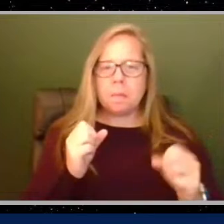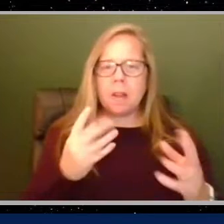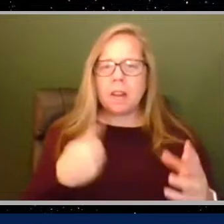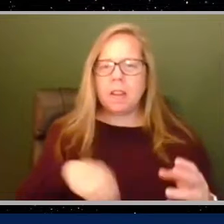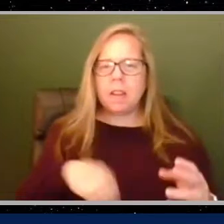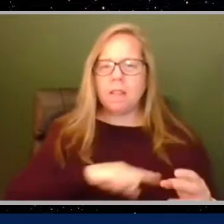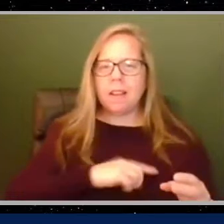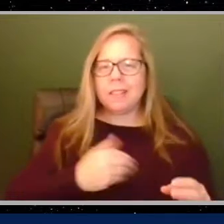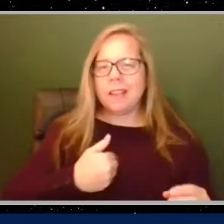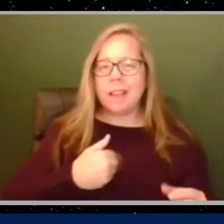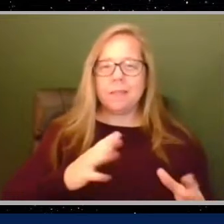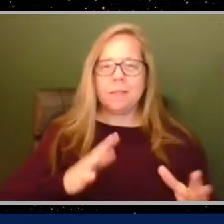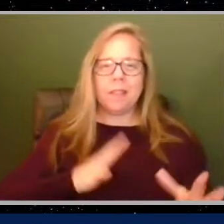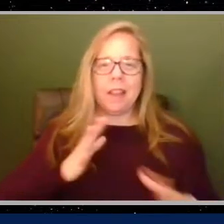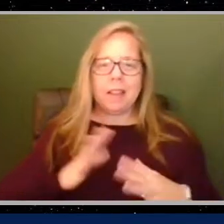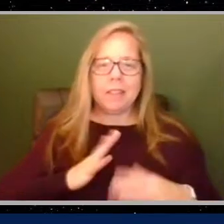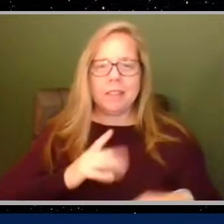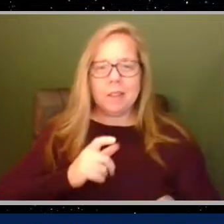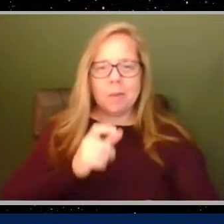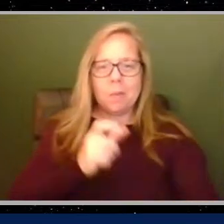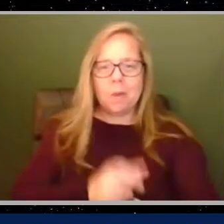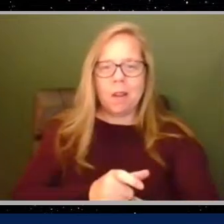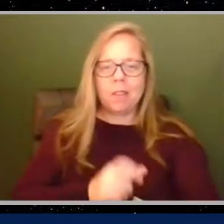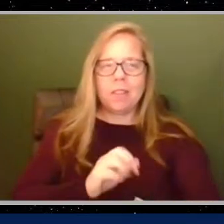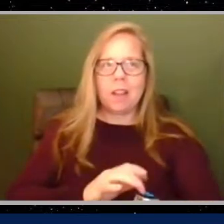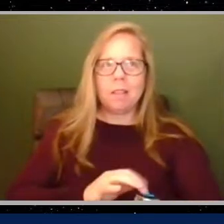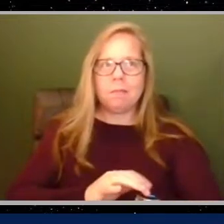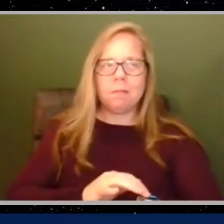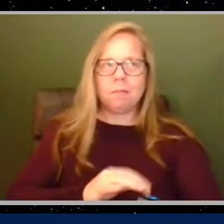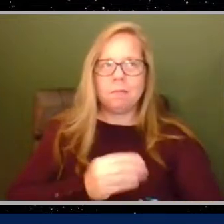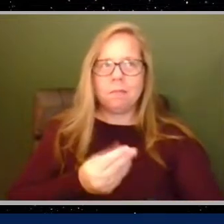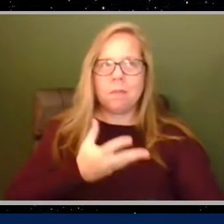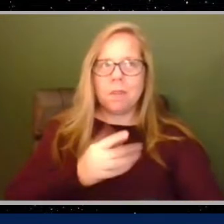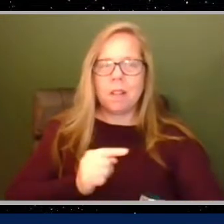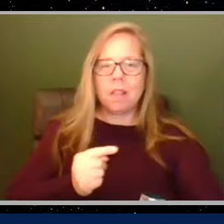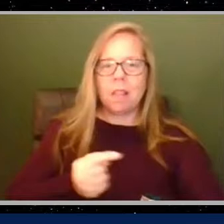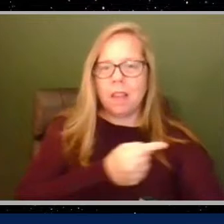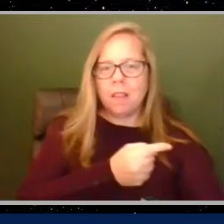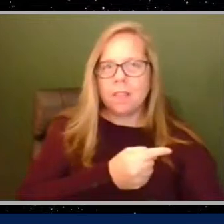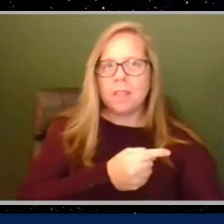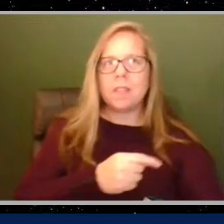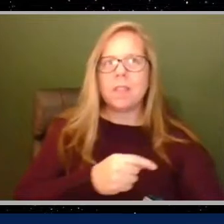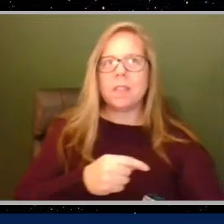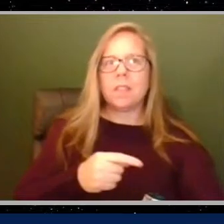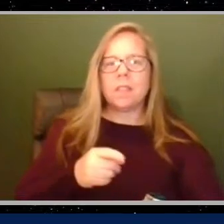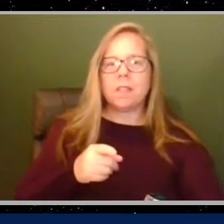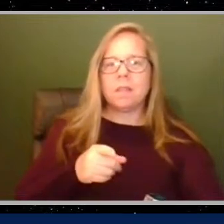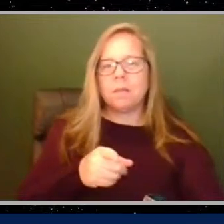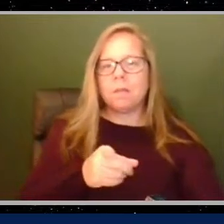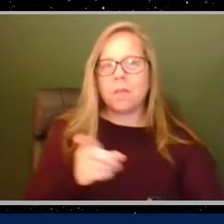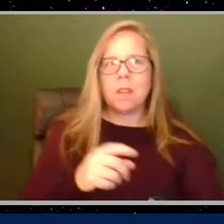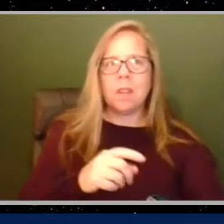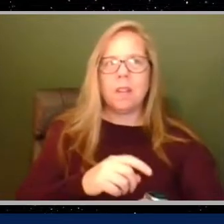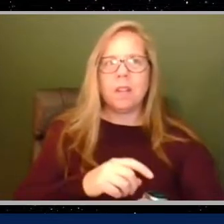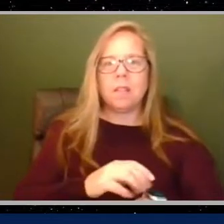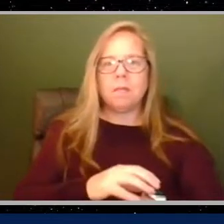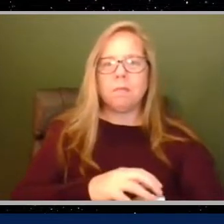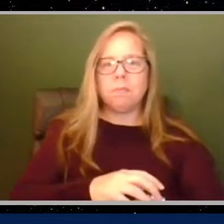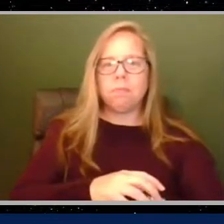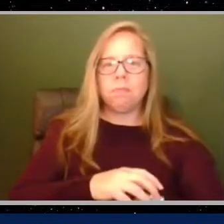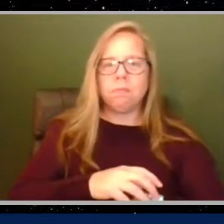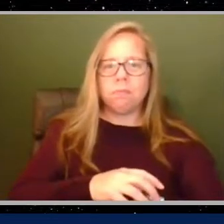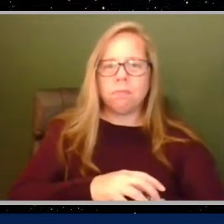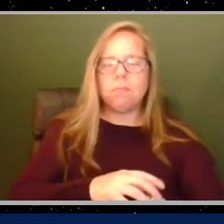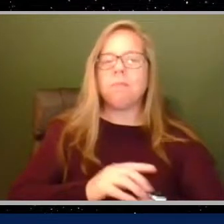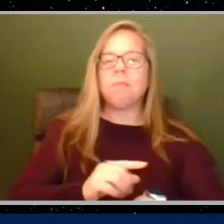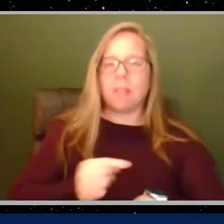fancy watch now that can give us feedback, right. Whether it's turn left with, 2 vibrating signals versus 3.